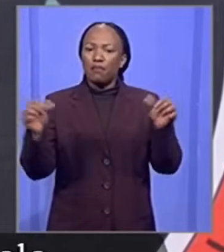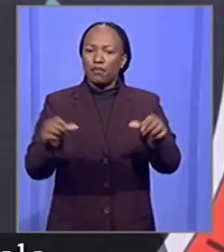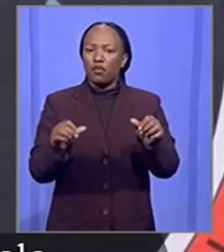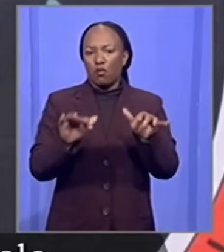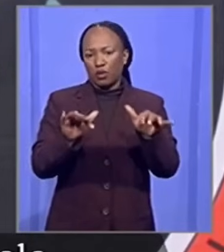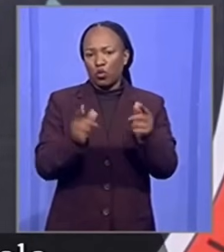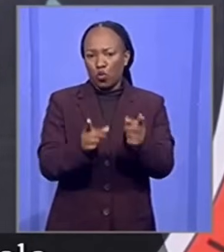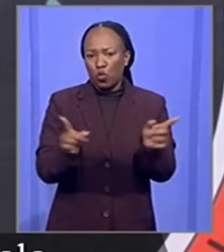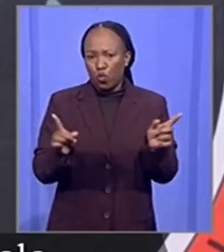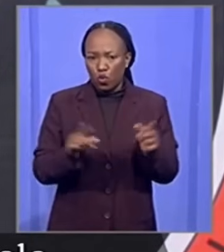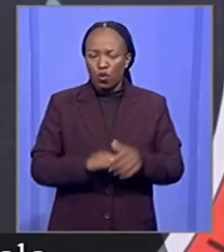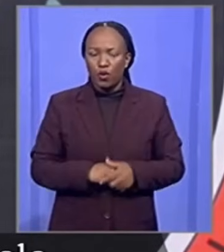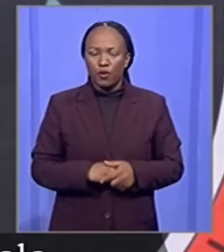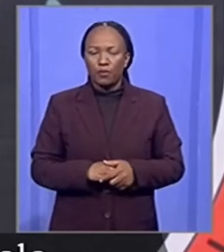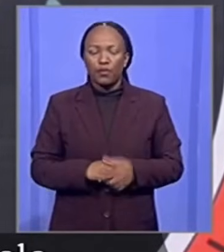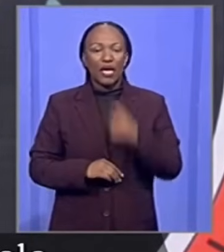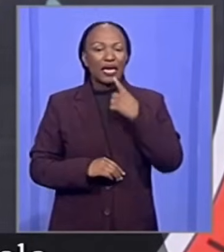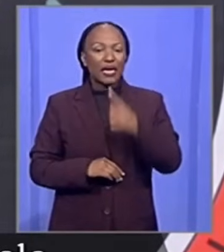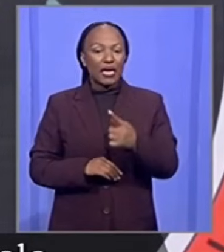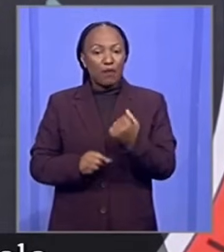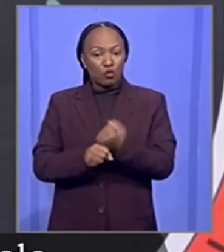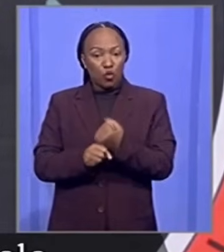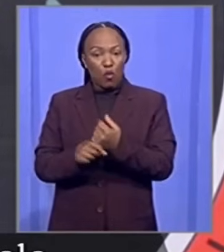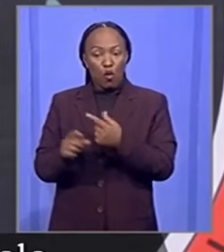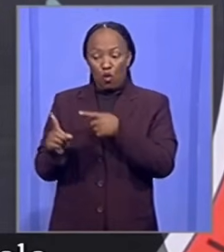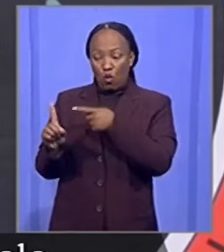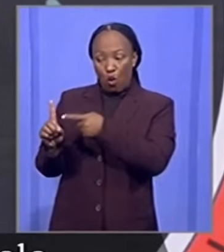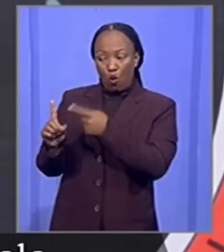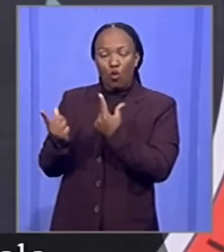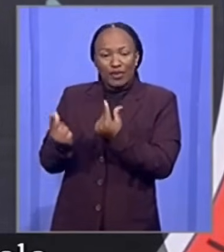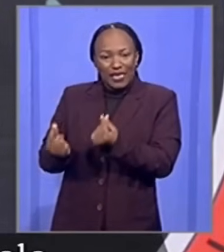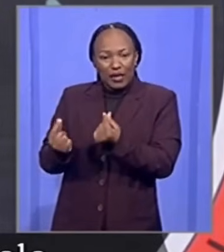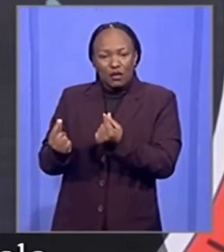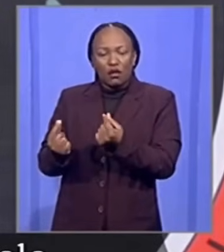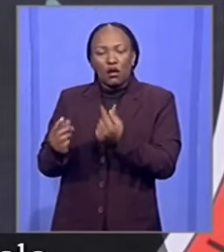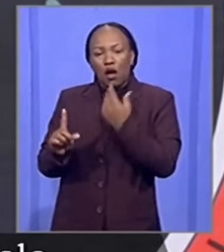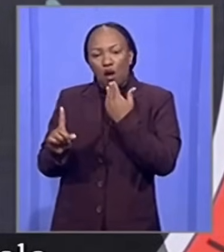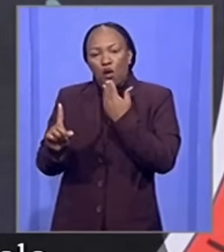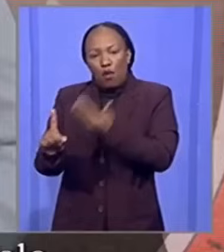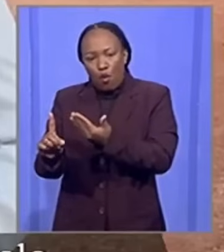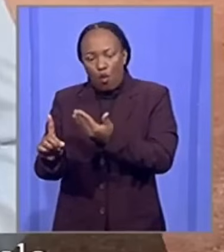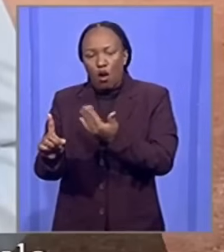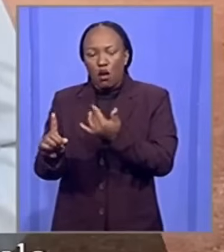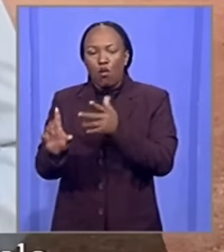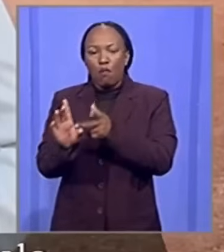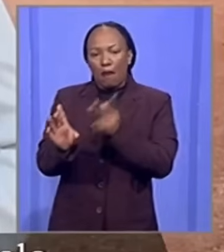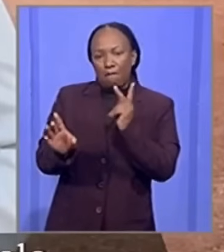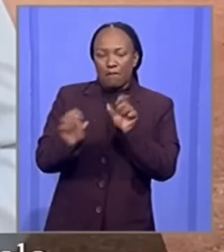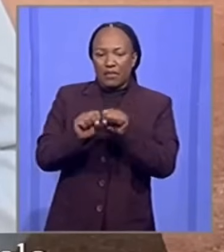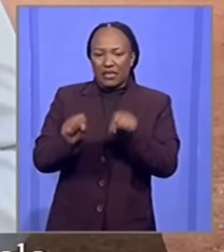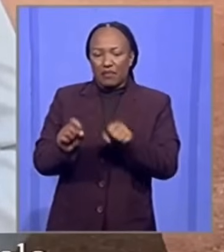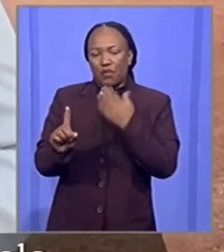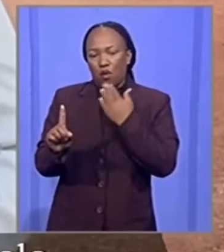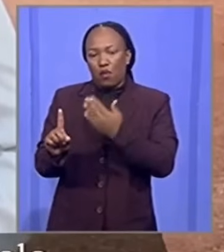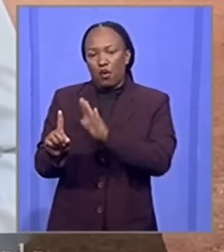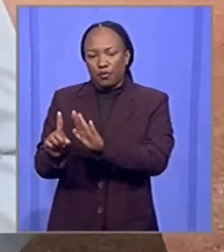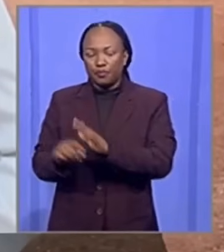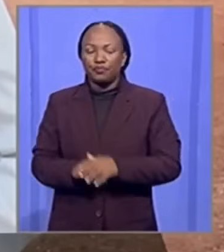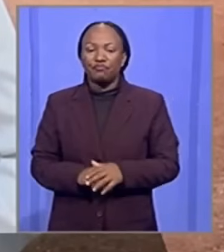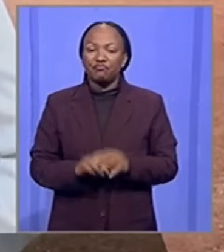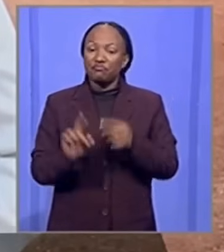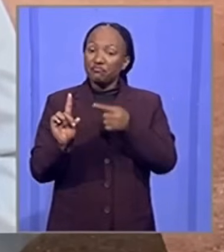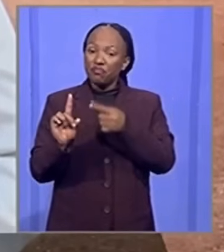reng mošomo wa o dirileng ra o leboga as and when I exited the system. Mathabata o re o ile go etapele